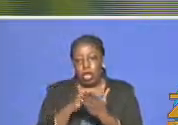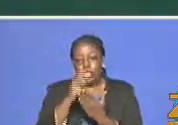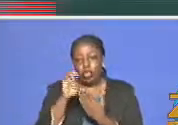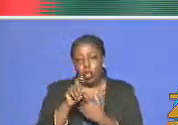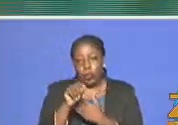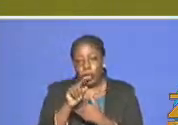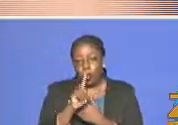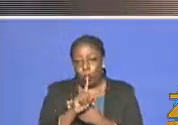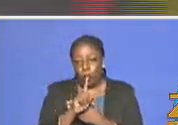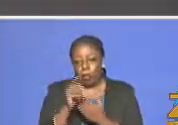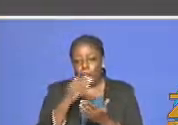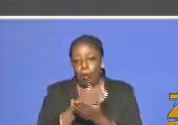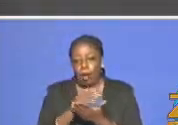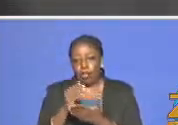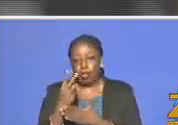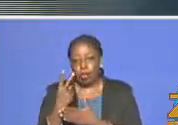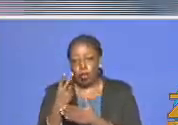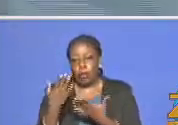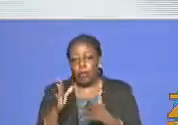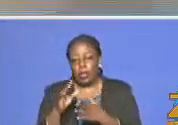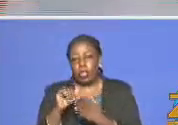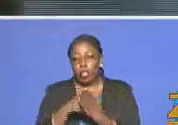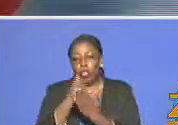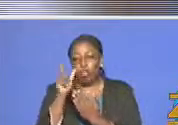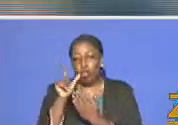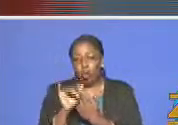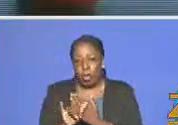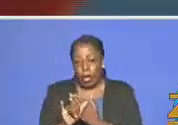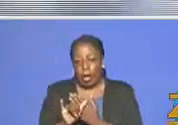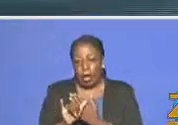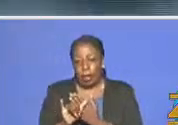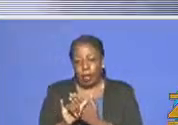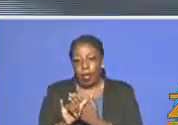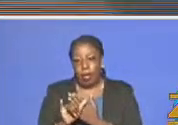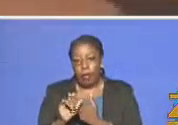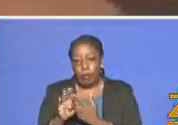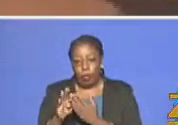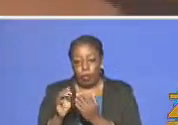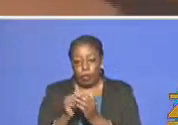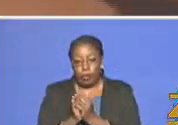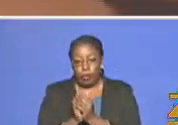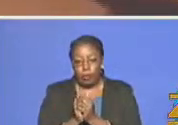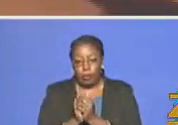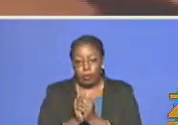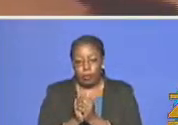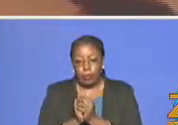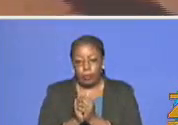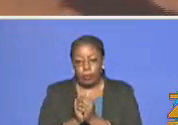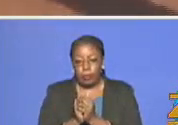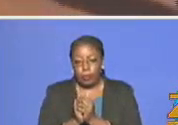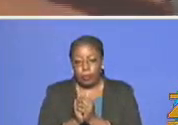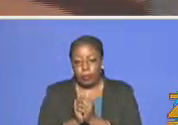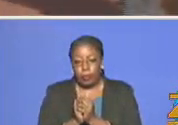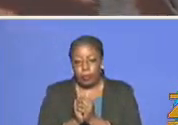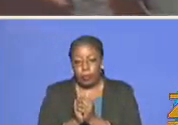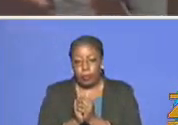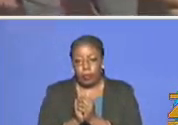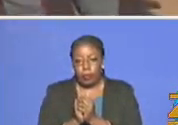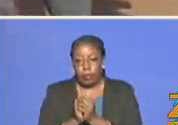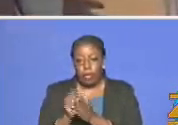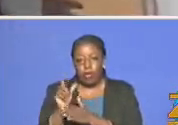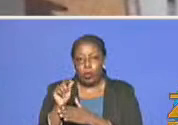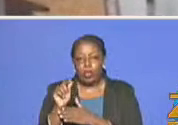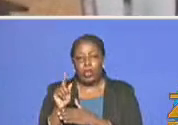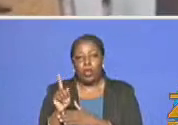All-Star starters ends on July 1st. So 2 for 2, let's do our part to get our son of the soil into baseball's biggest game. The